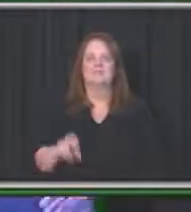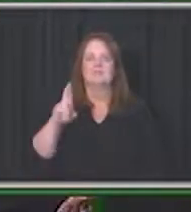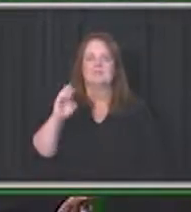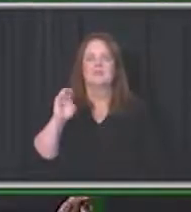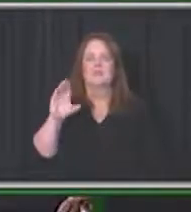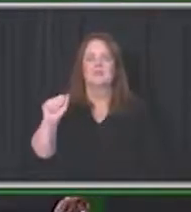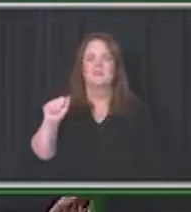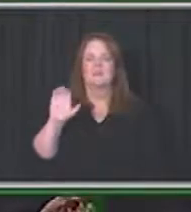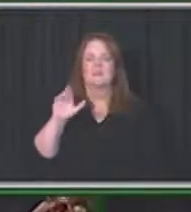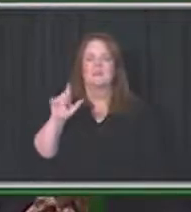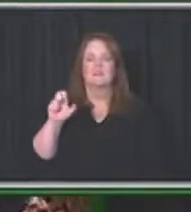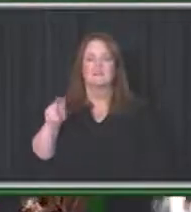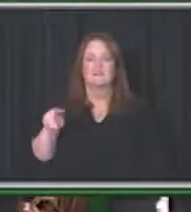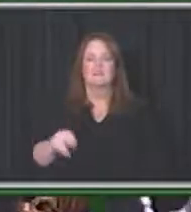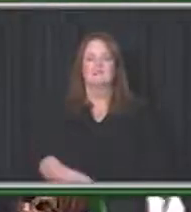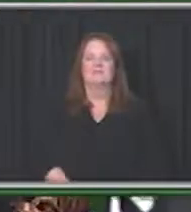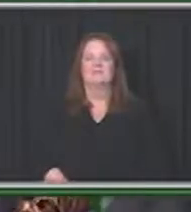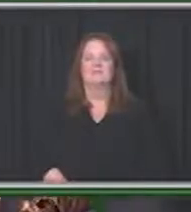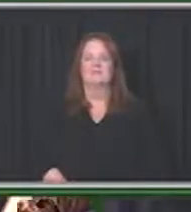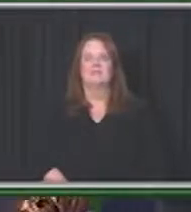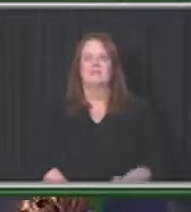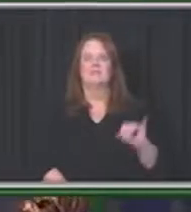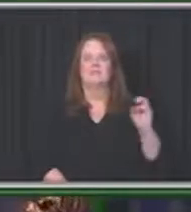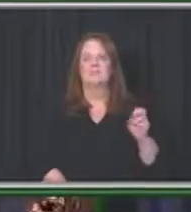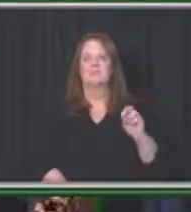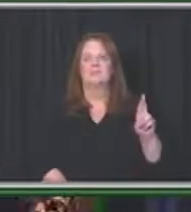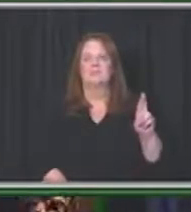Rebecca Clayson. Jennifer Rose.